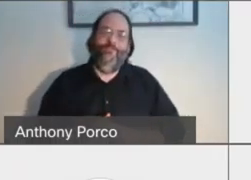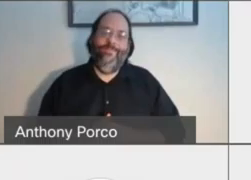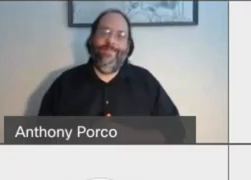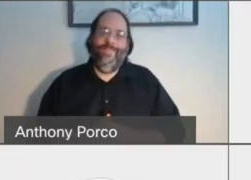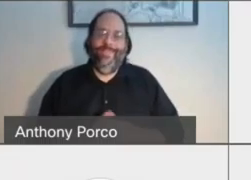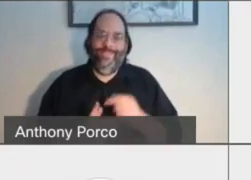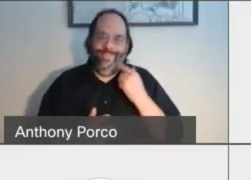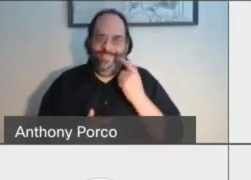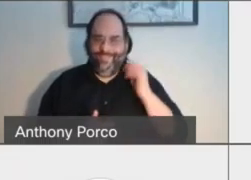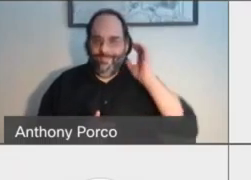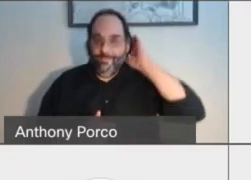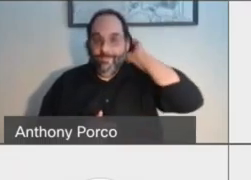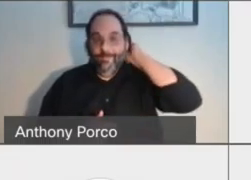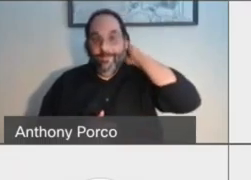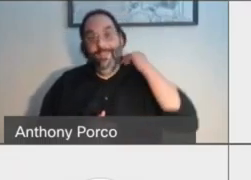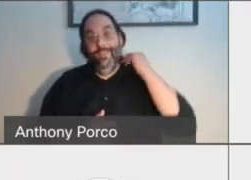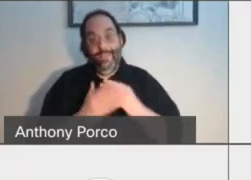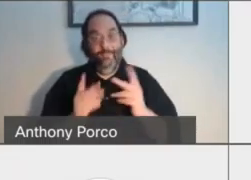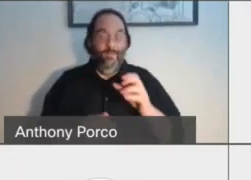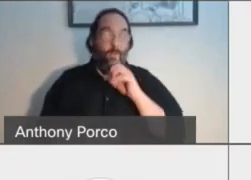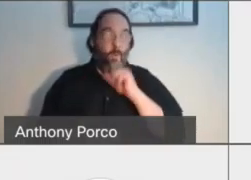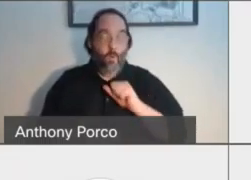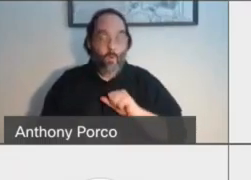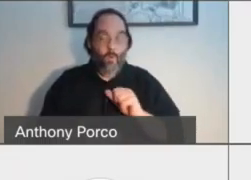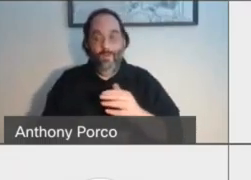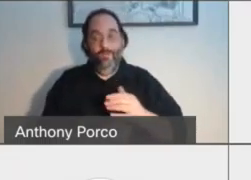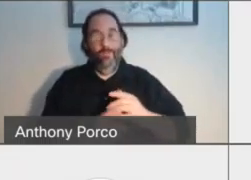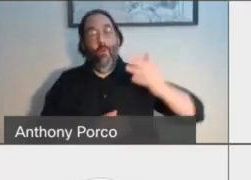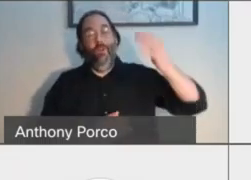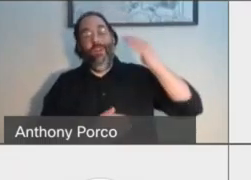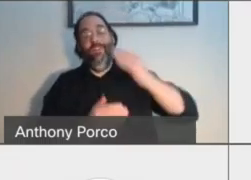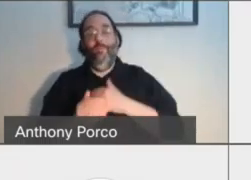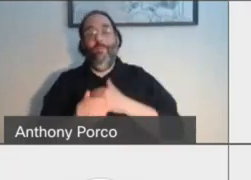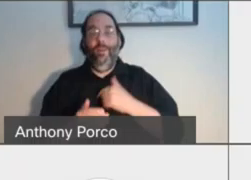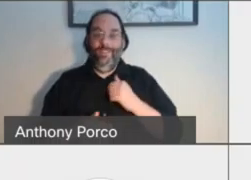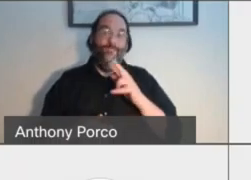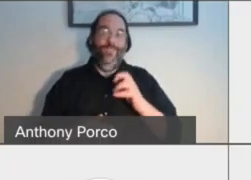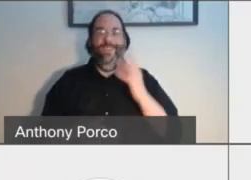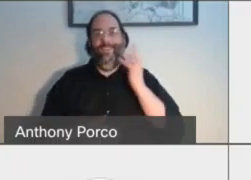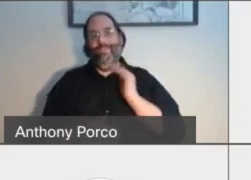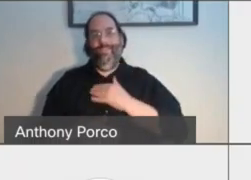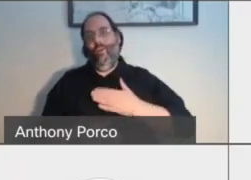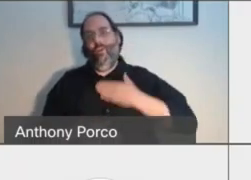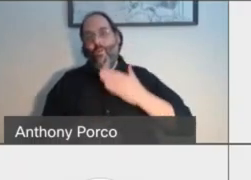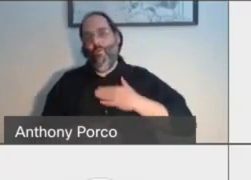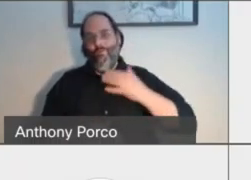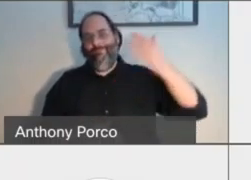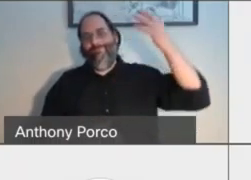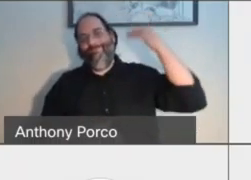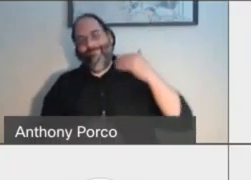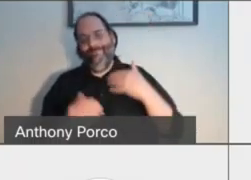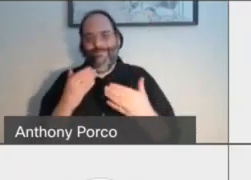For some of you, those were oldies. For some of us, it was just reliving our youth. But